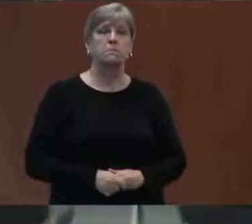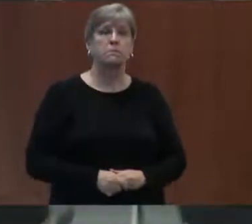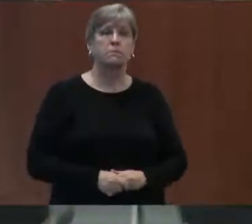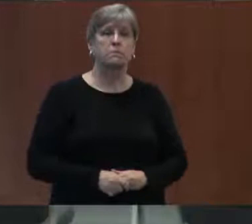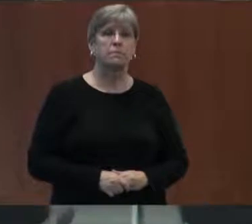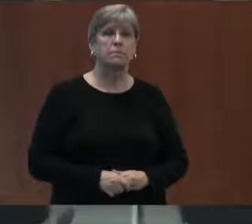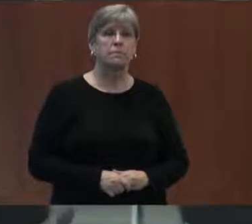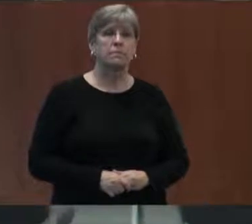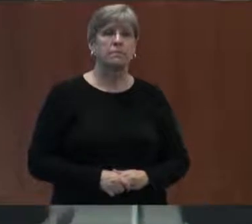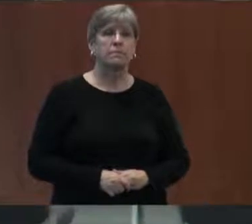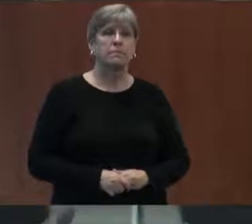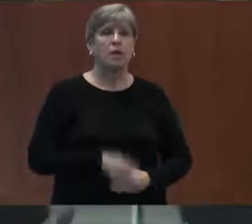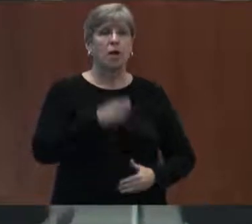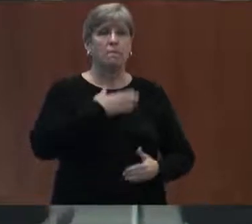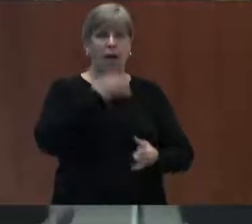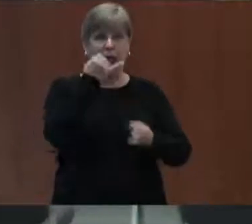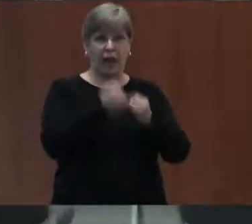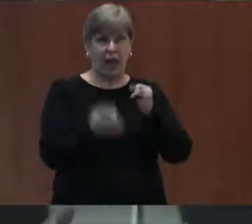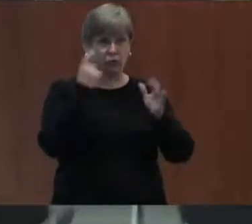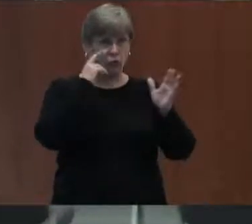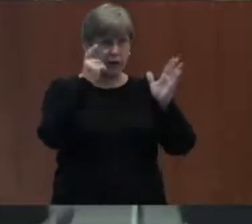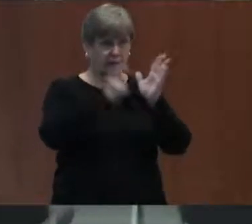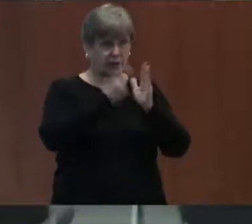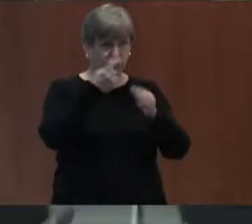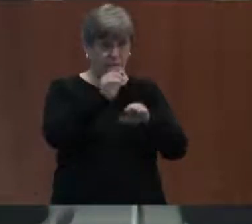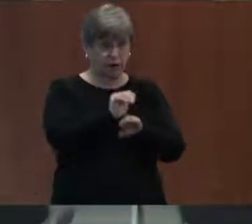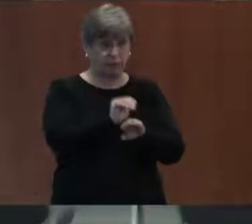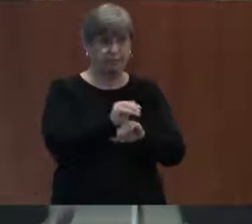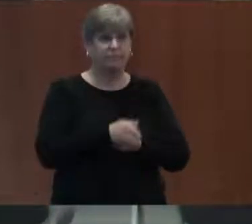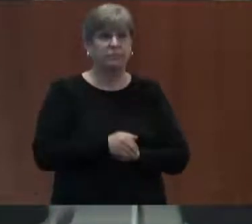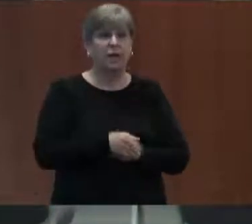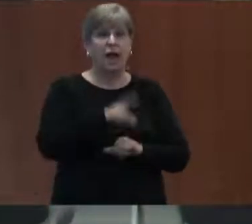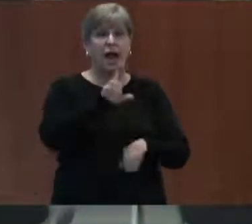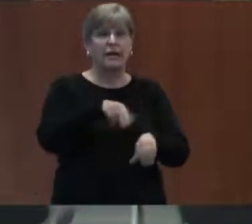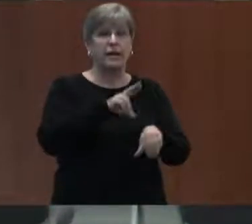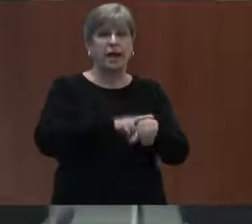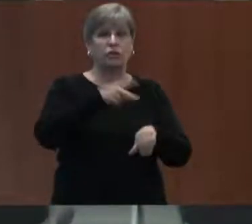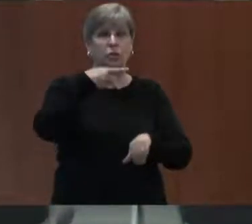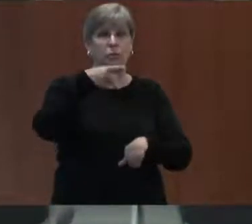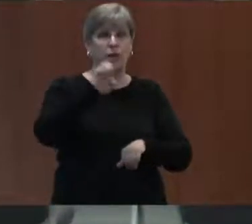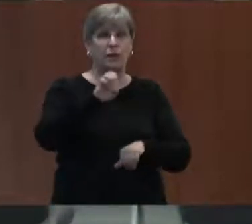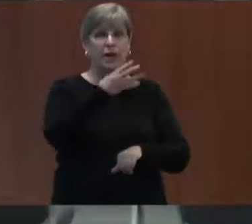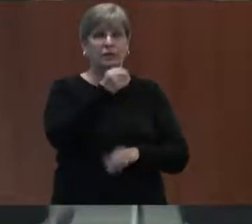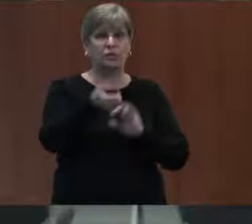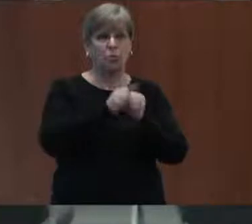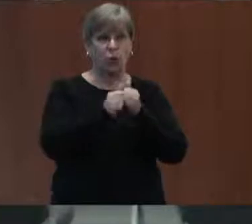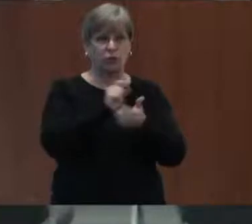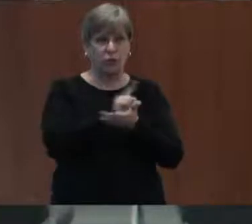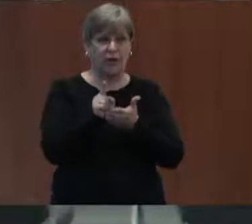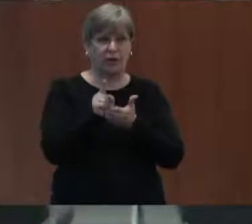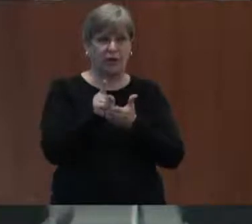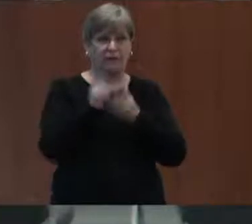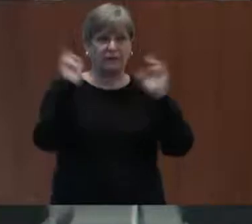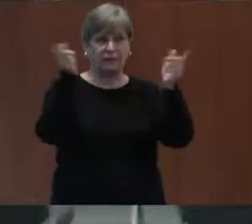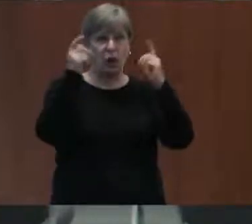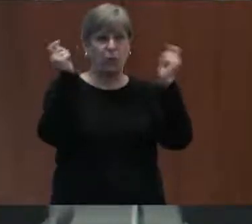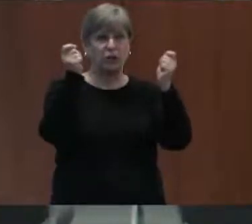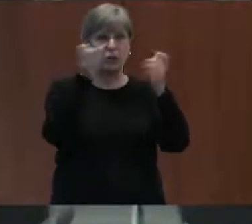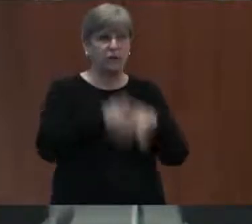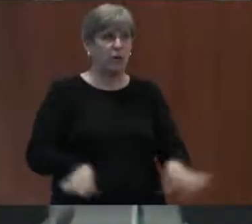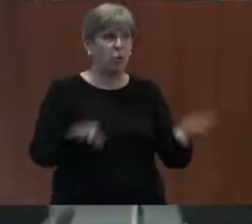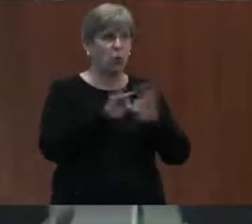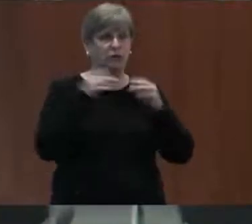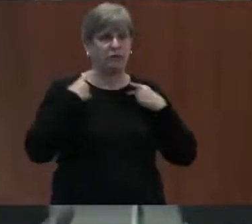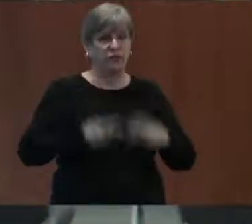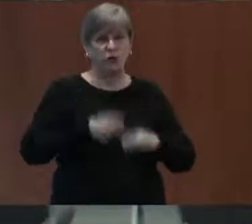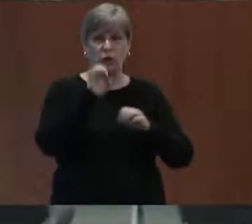All right, and my last recognition for this evening, National PE and Sports Week is a celebration of the importance of